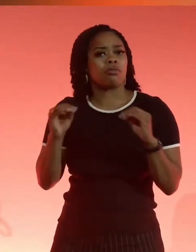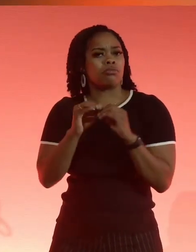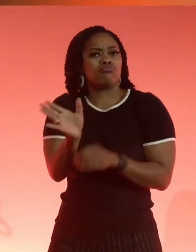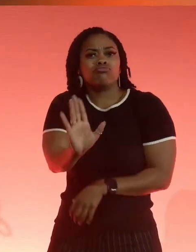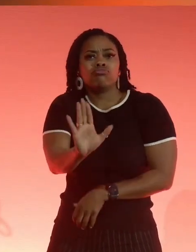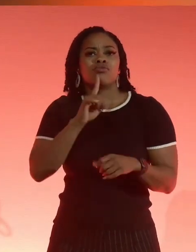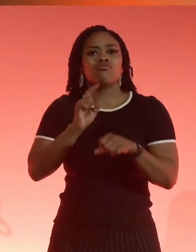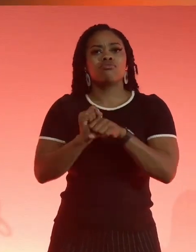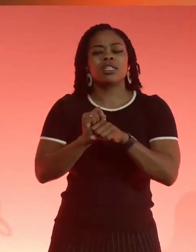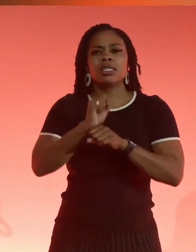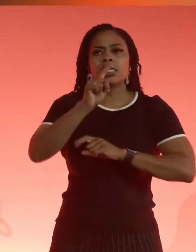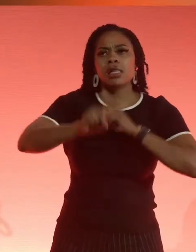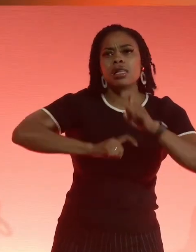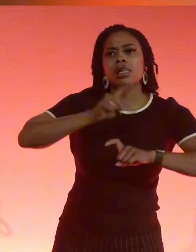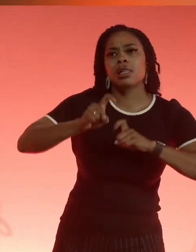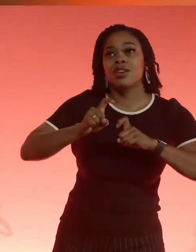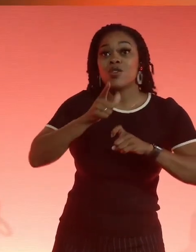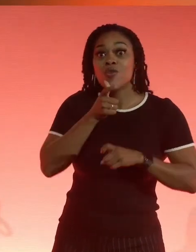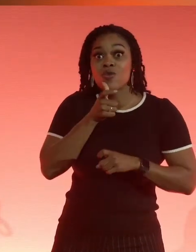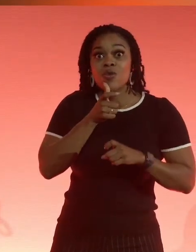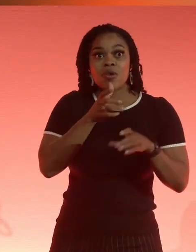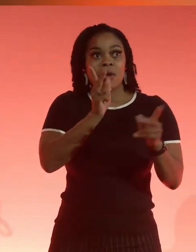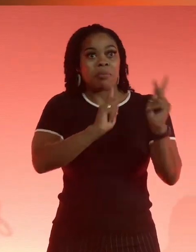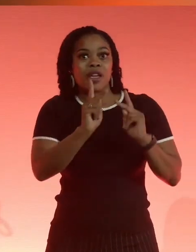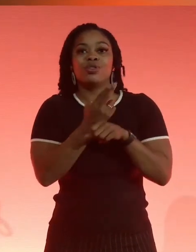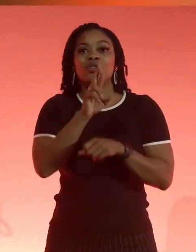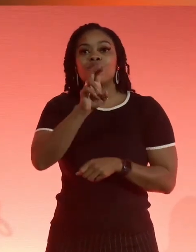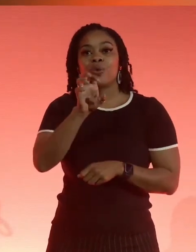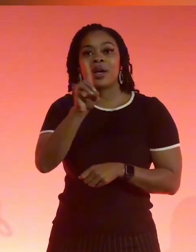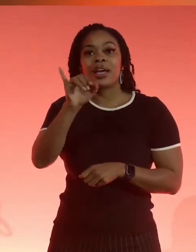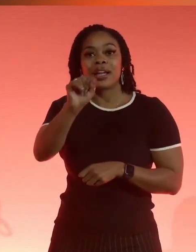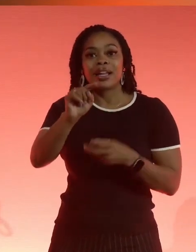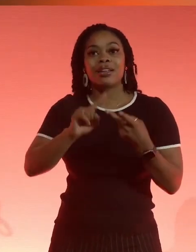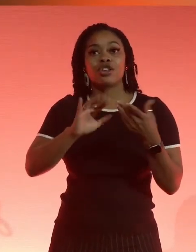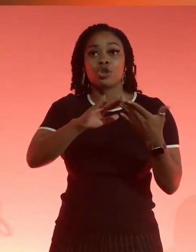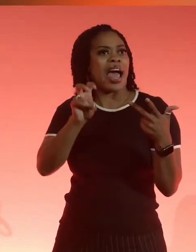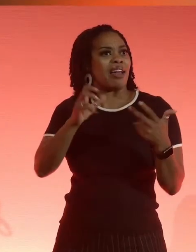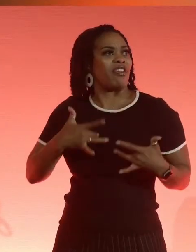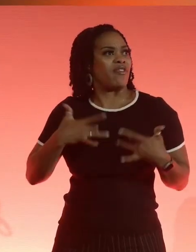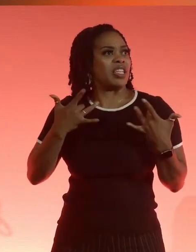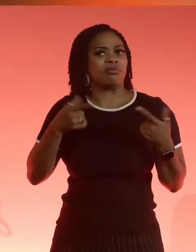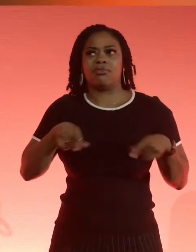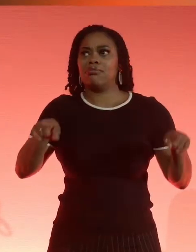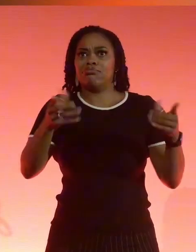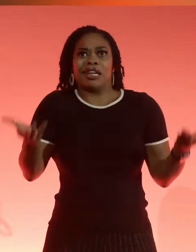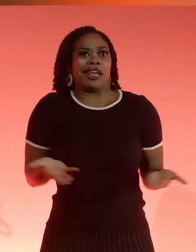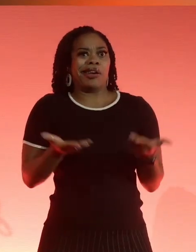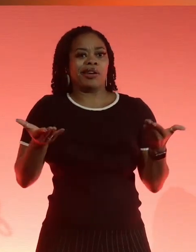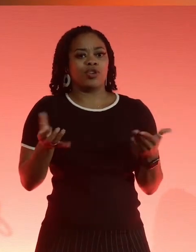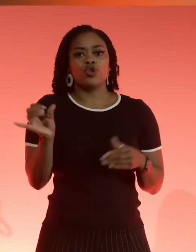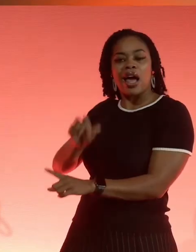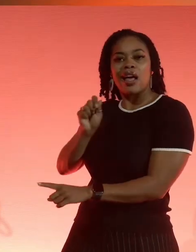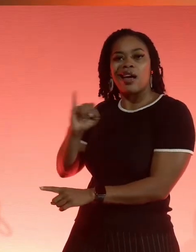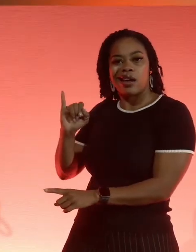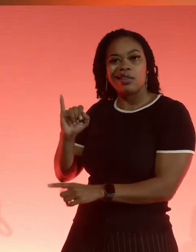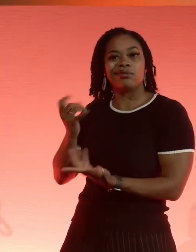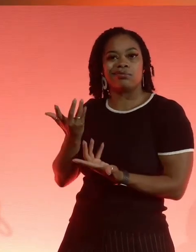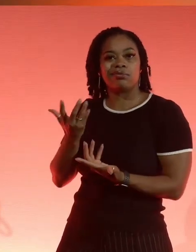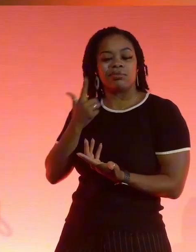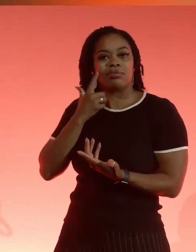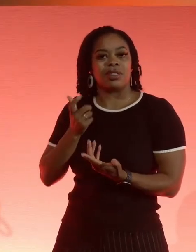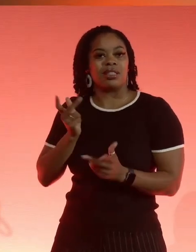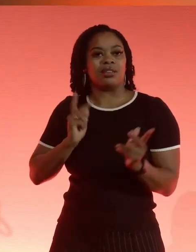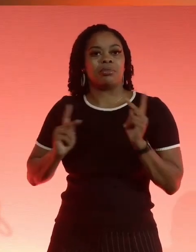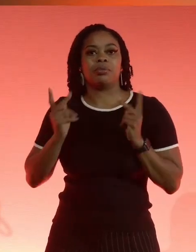asking questions. They're asking people in Reddit's communities and in live events like this. And they're asking AI, because nobody